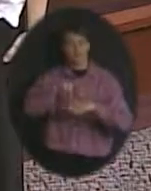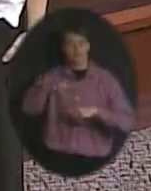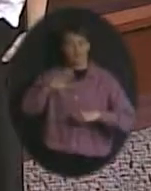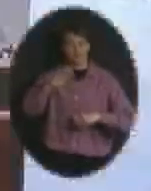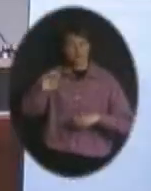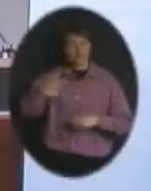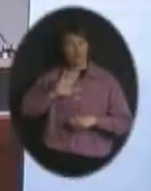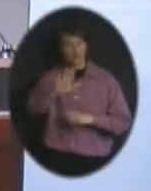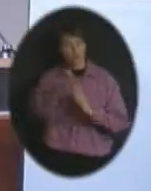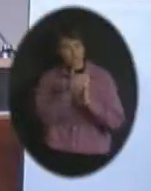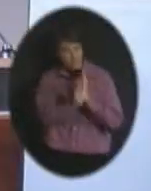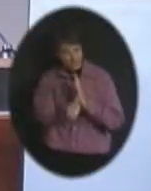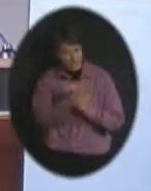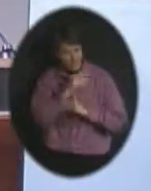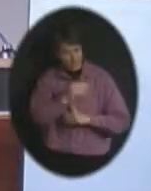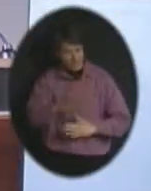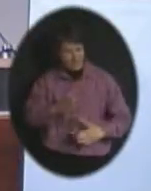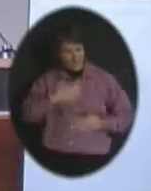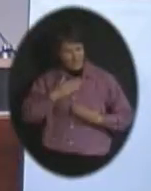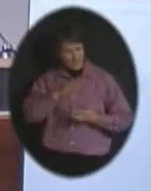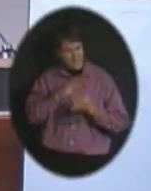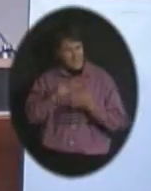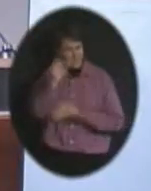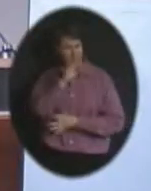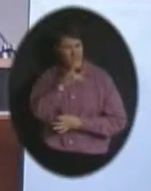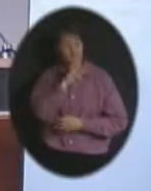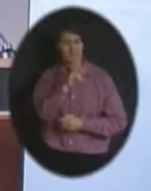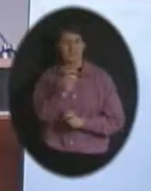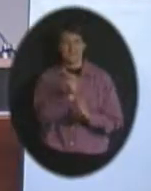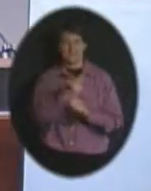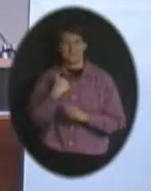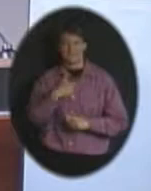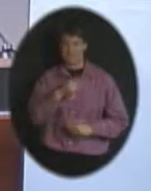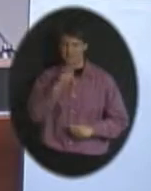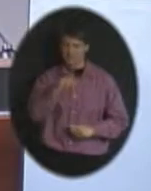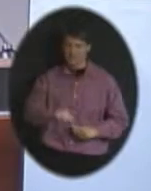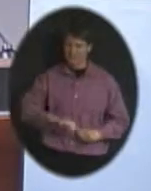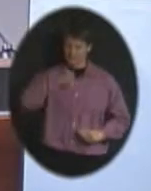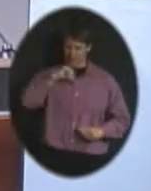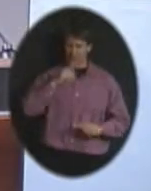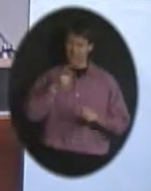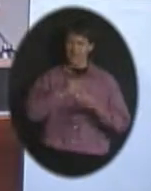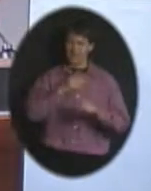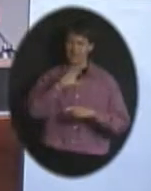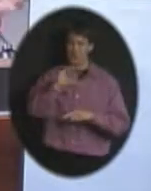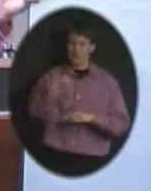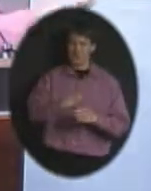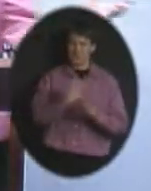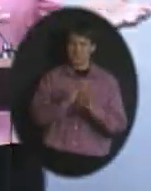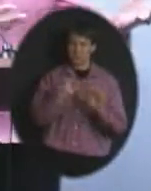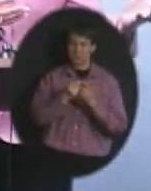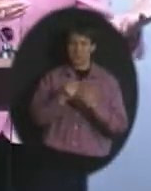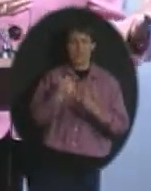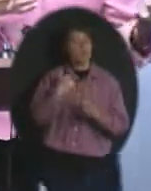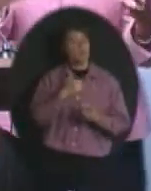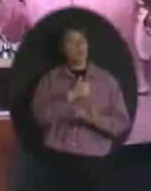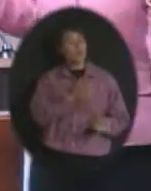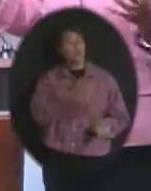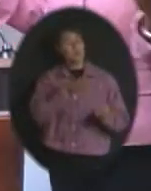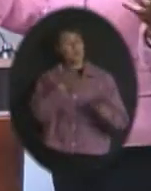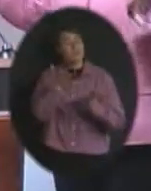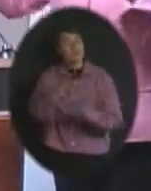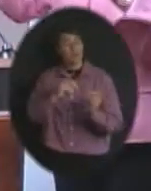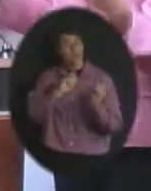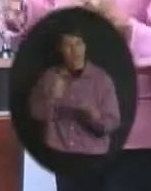Your talent and absolute happy spirit makes us incredibly proud here in the Olathe School District. We give her